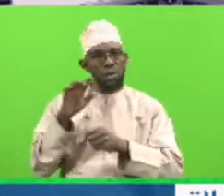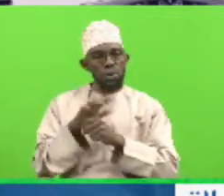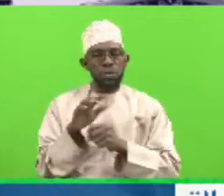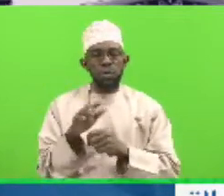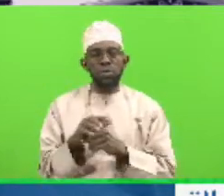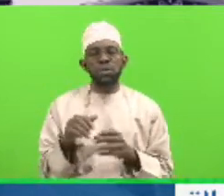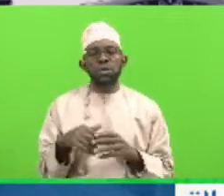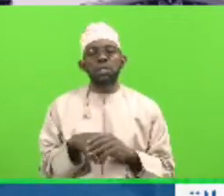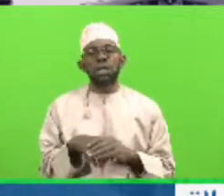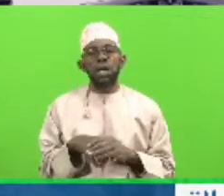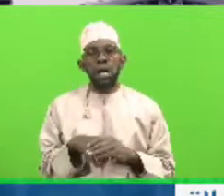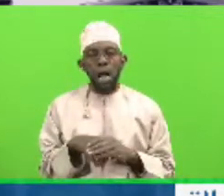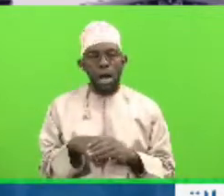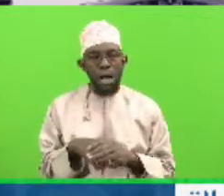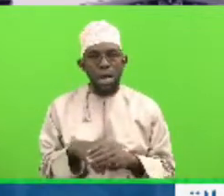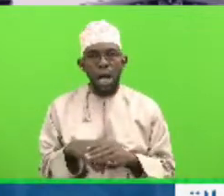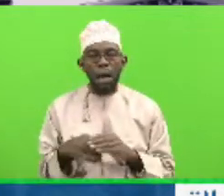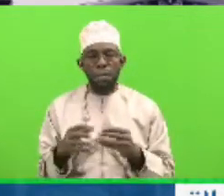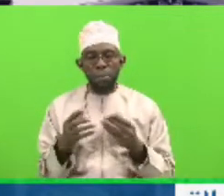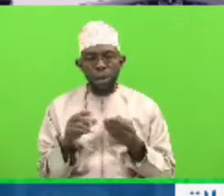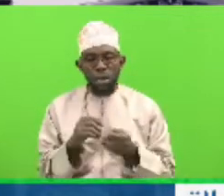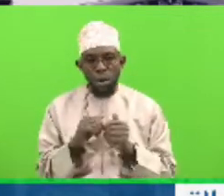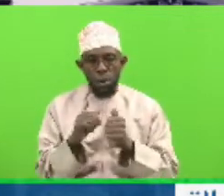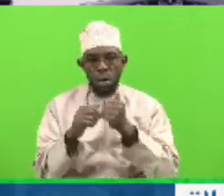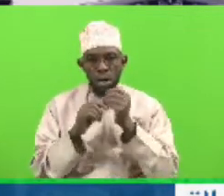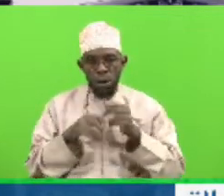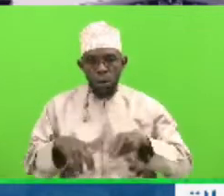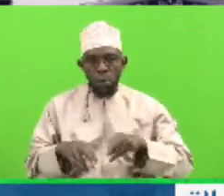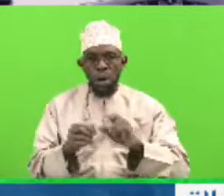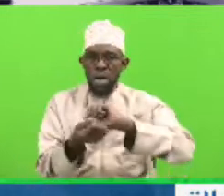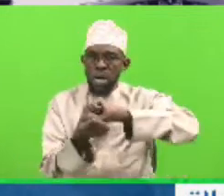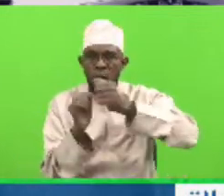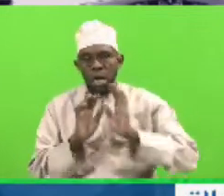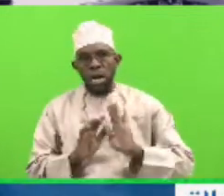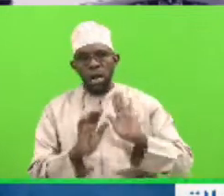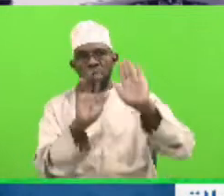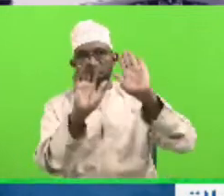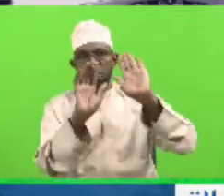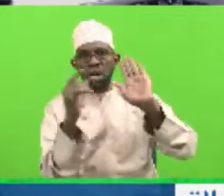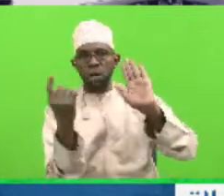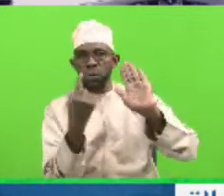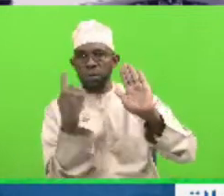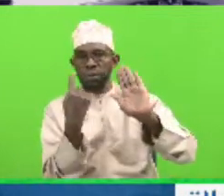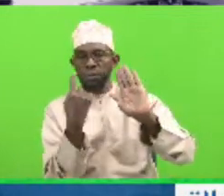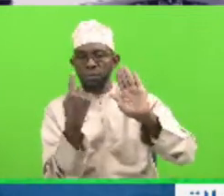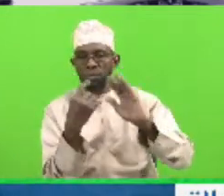repent and mend their ways, then leave them alone.